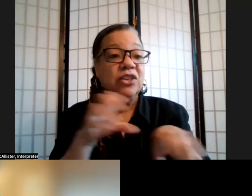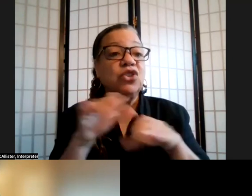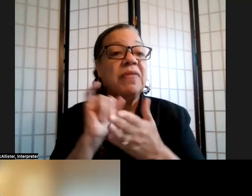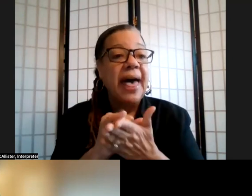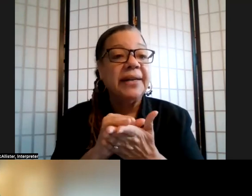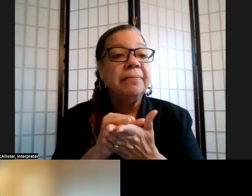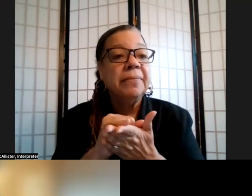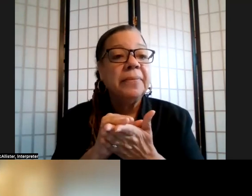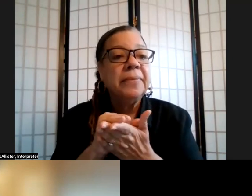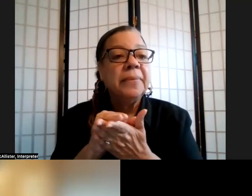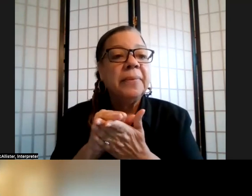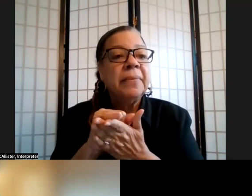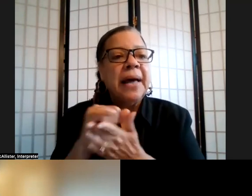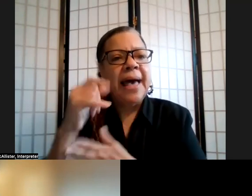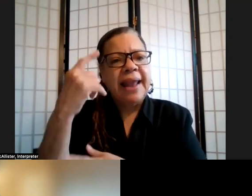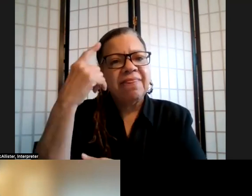And those,